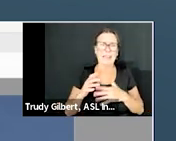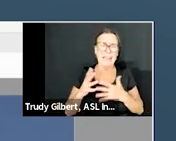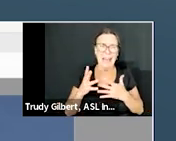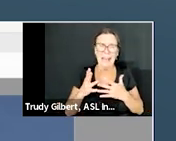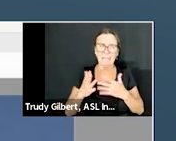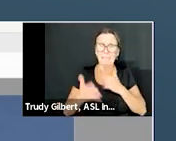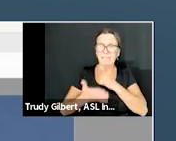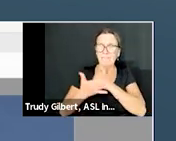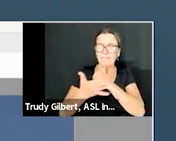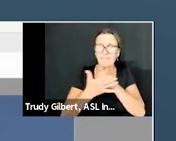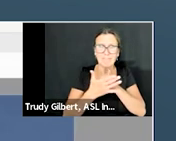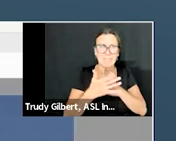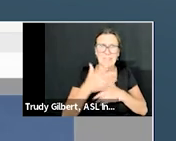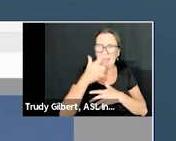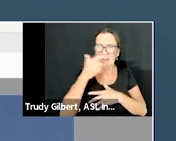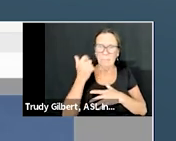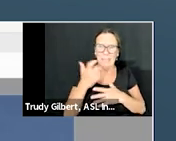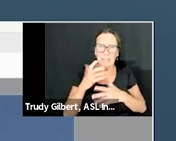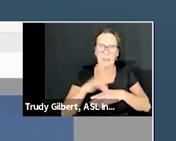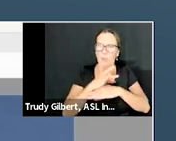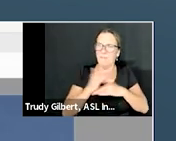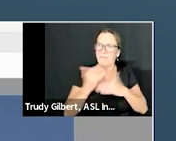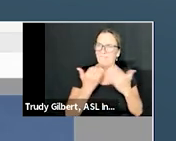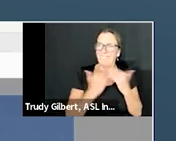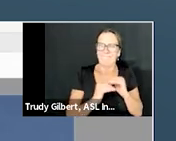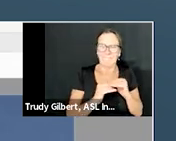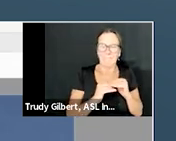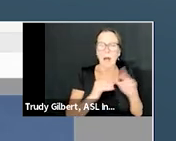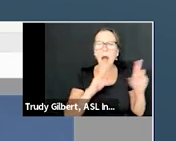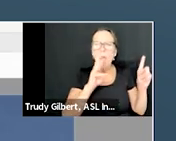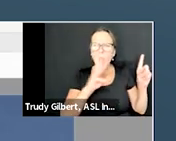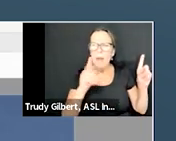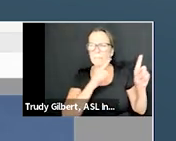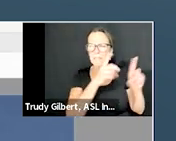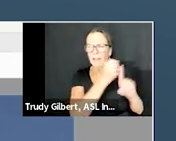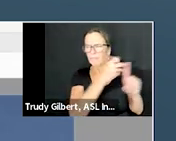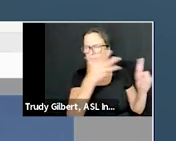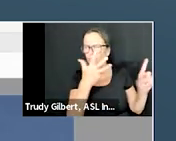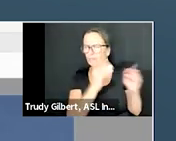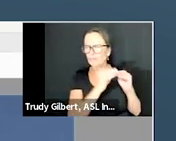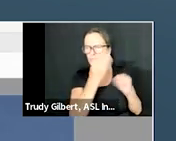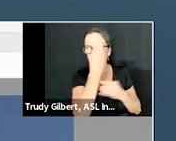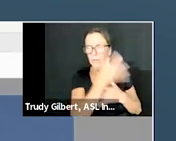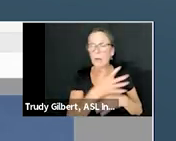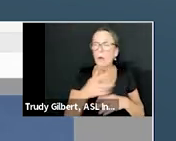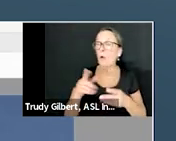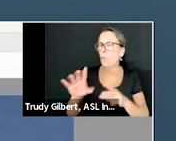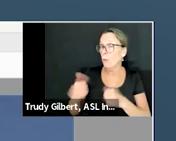You can find those on our website. We provide information and referral.